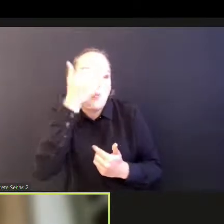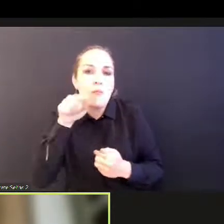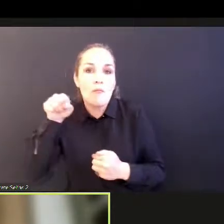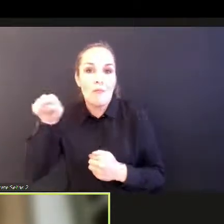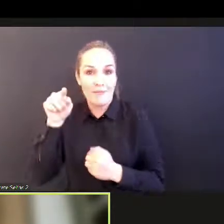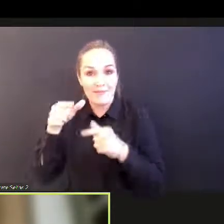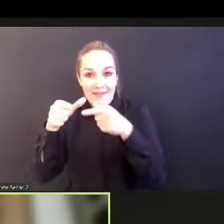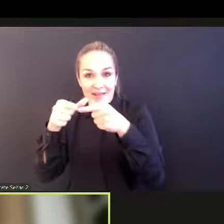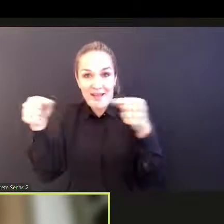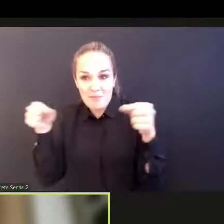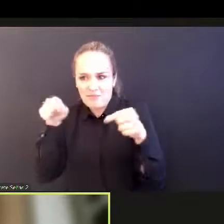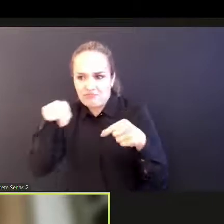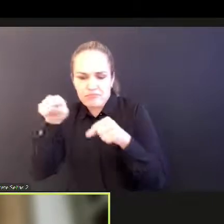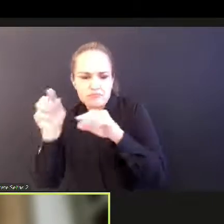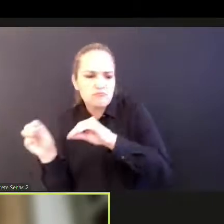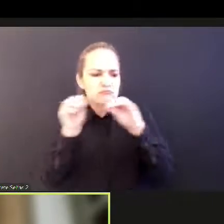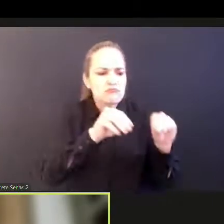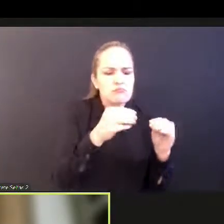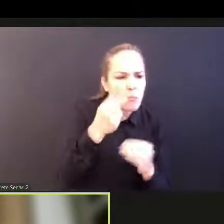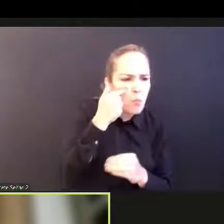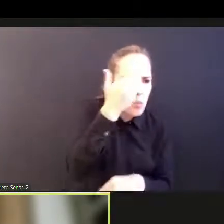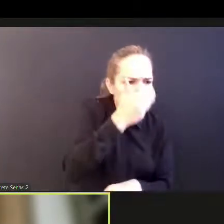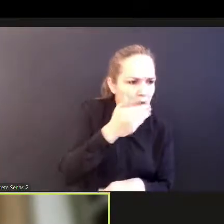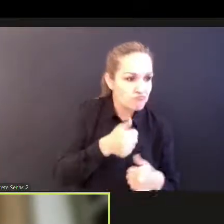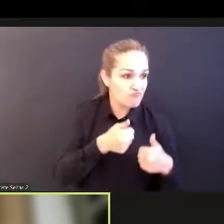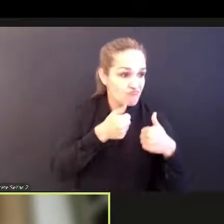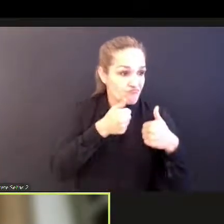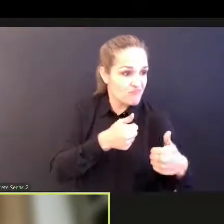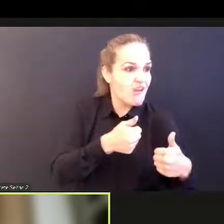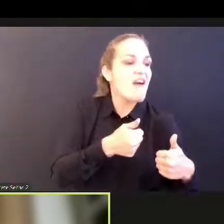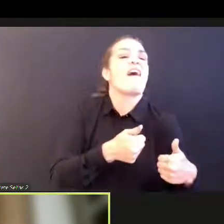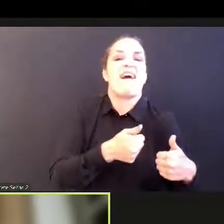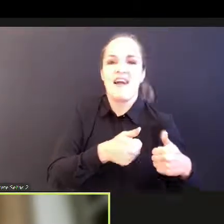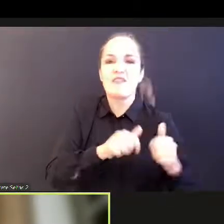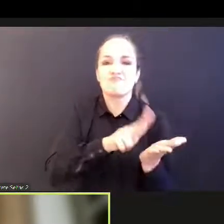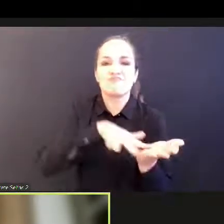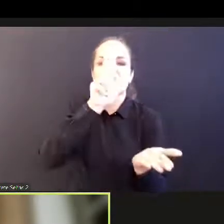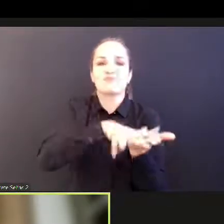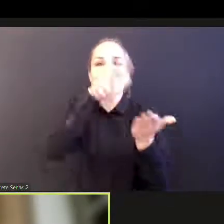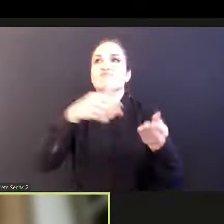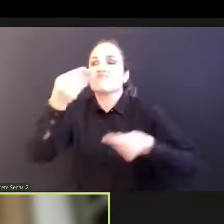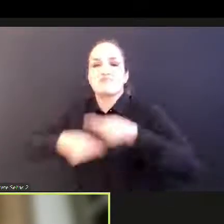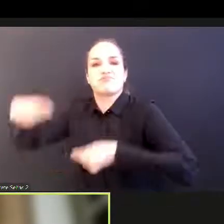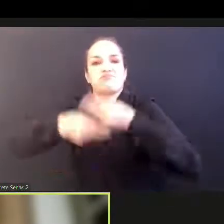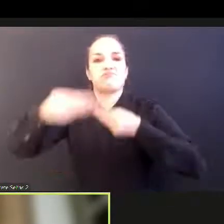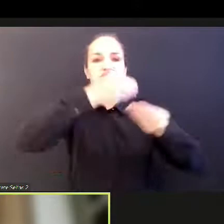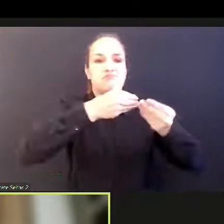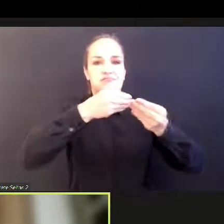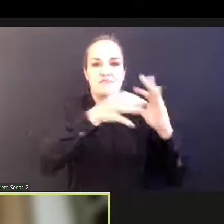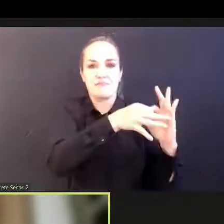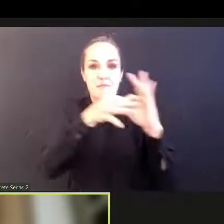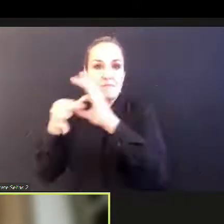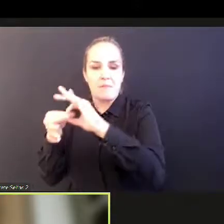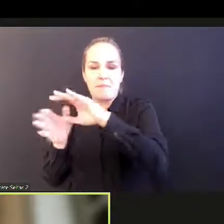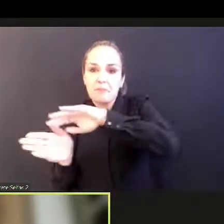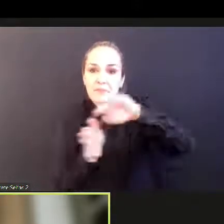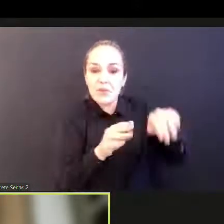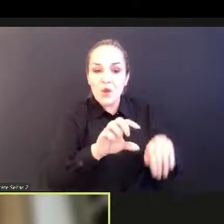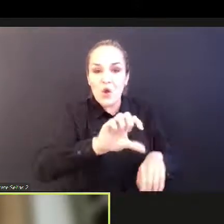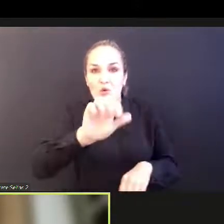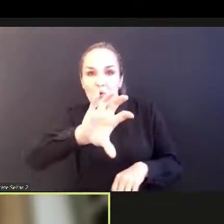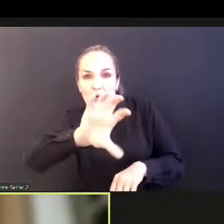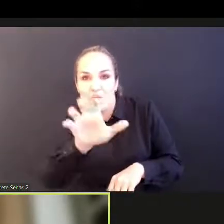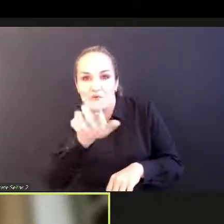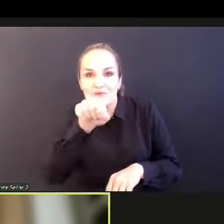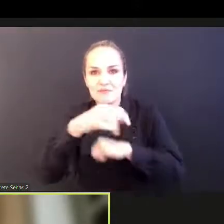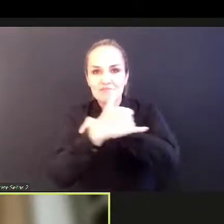landlocked countries with very similar sorts of geography. Fiji is, of course, more of a traditional sort of digital services exporter.